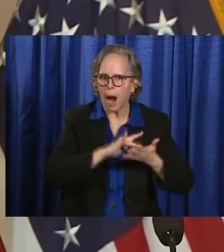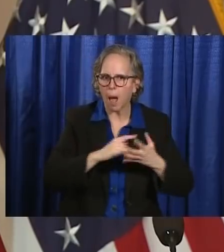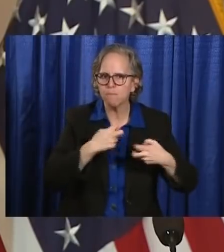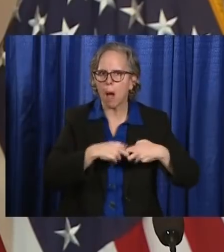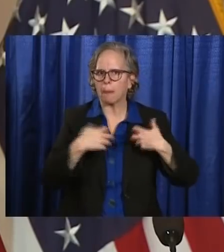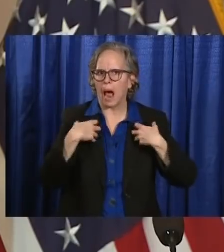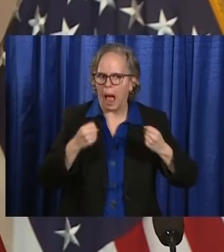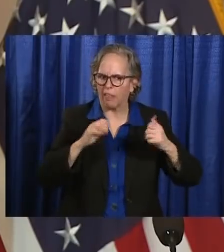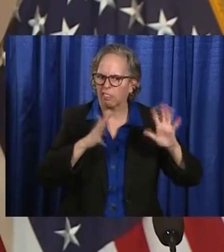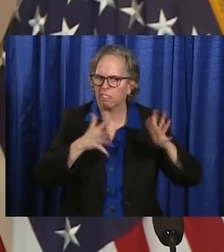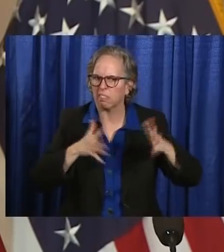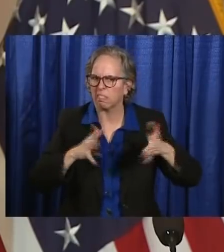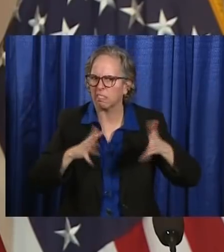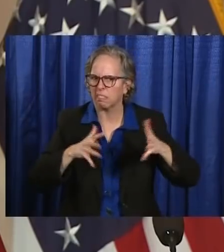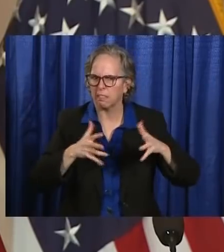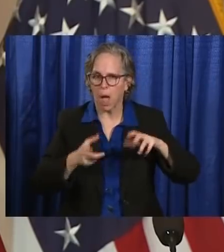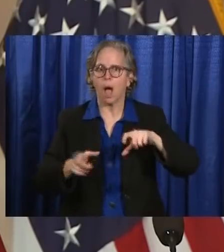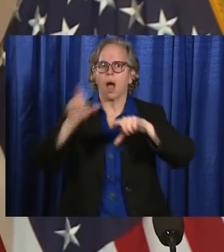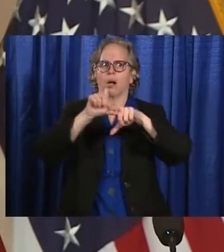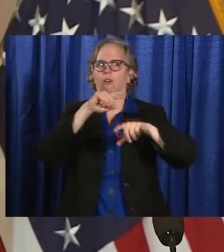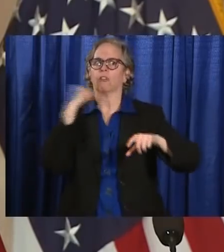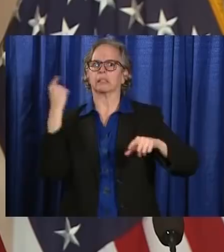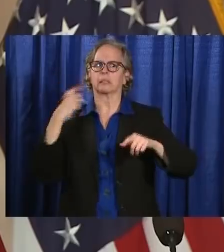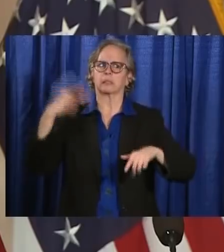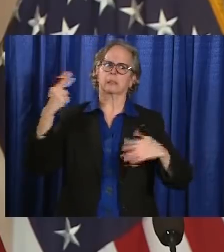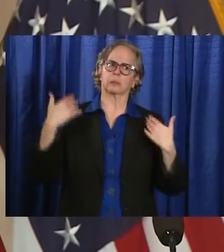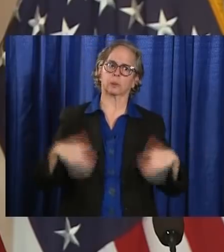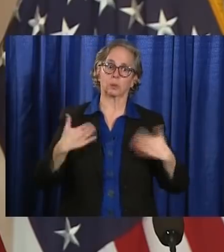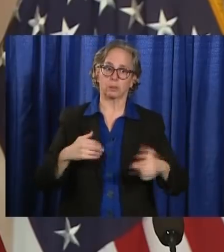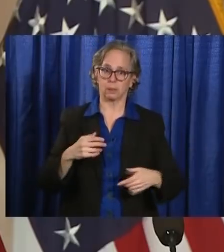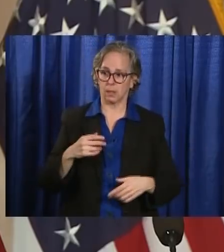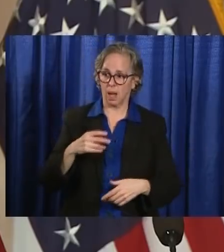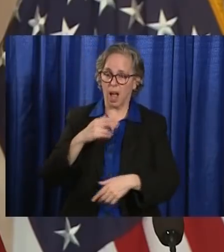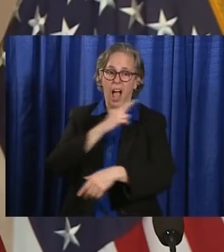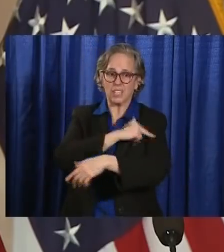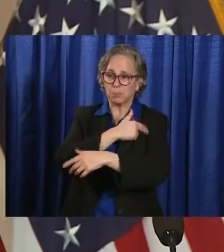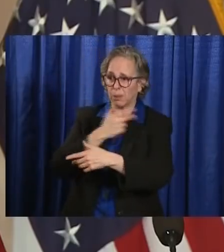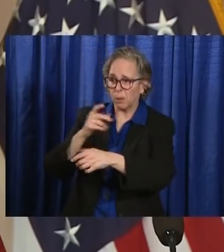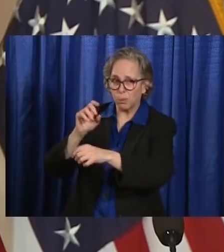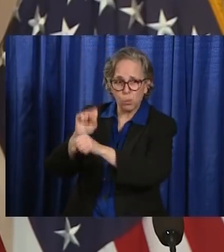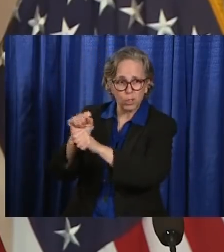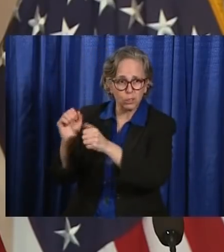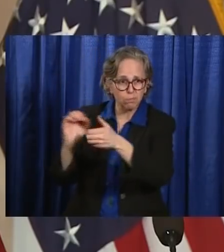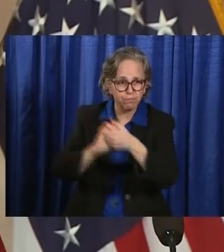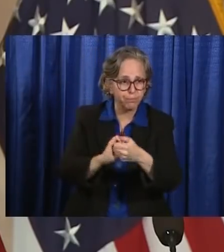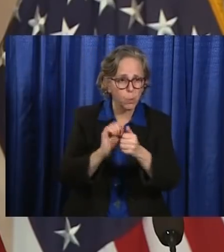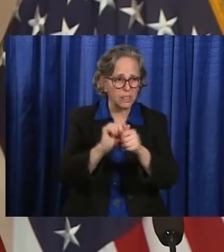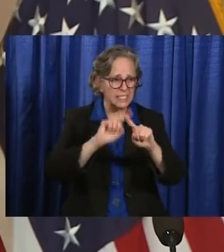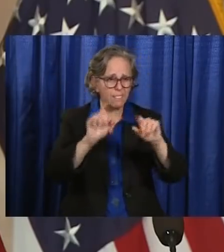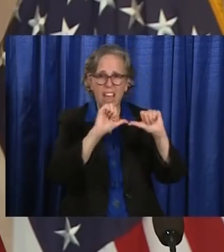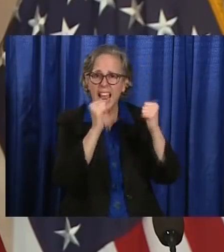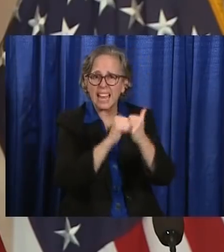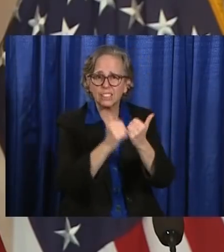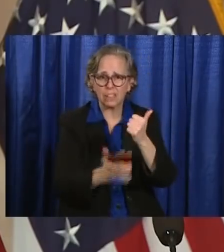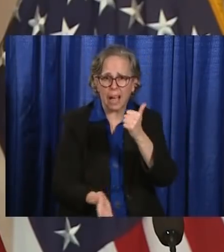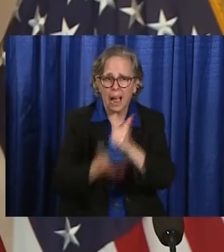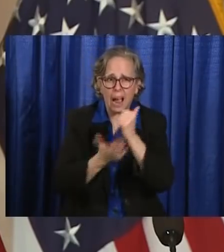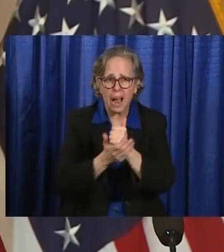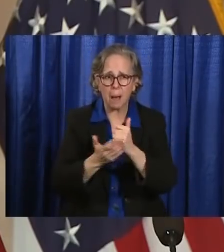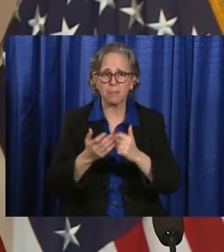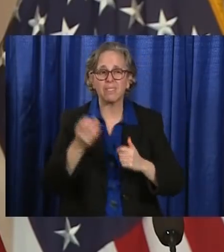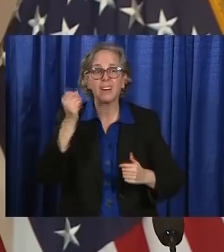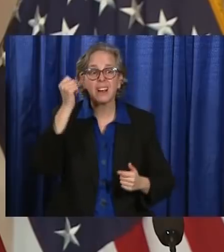are stepping forward, hospitals are working together, state agencies are working hard, and I can assure you the Aging Network is poised